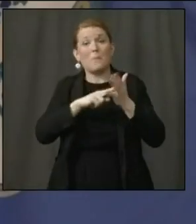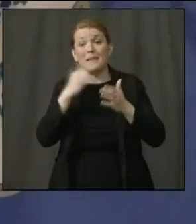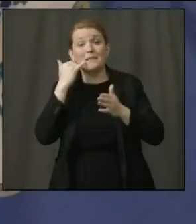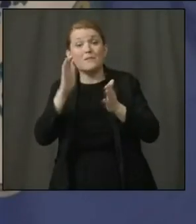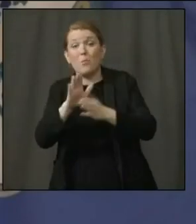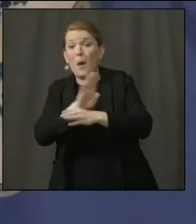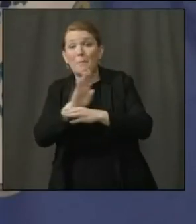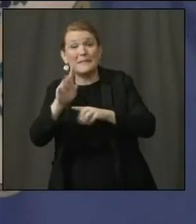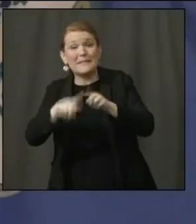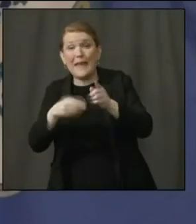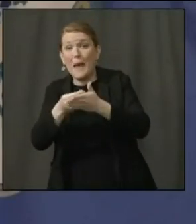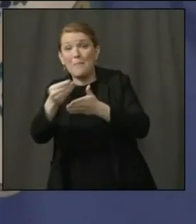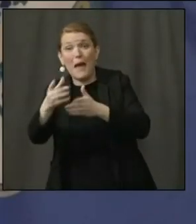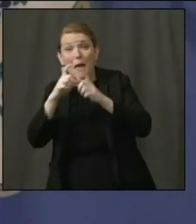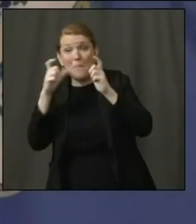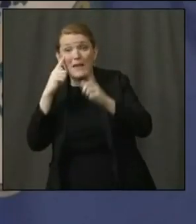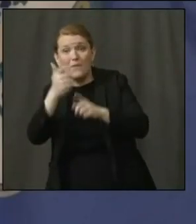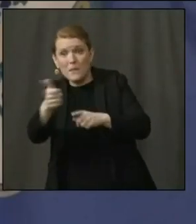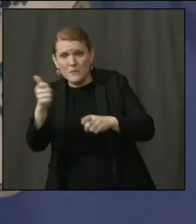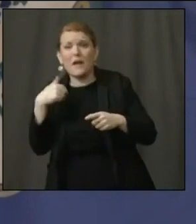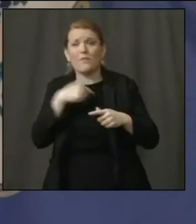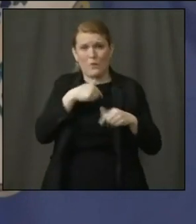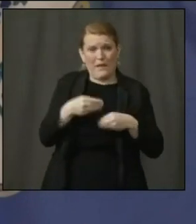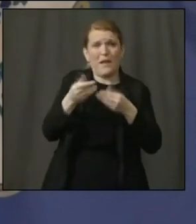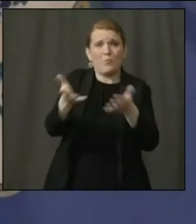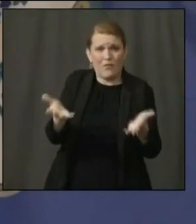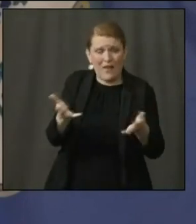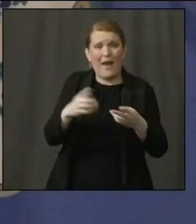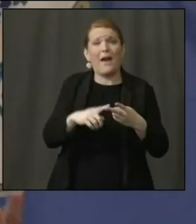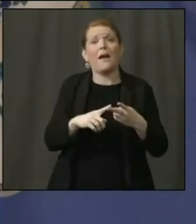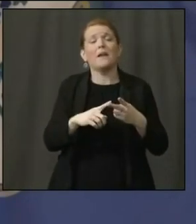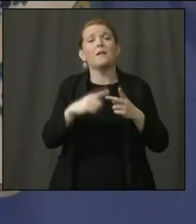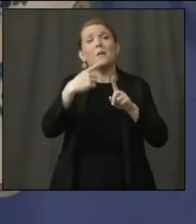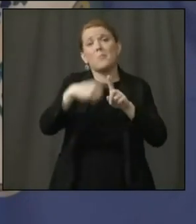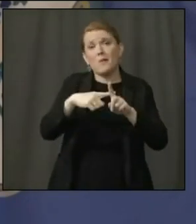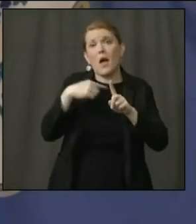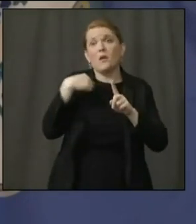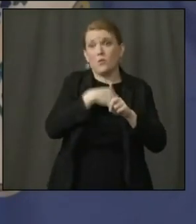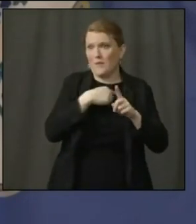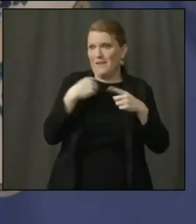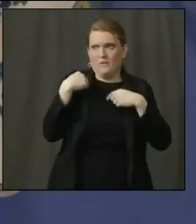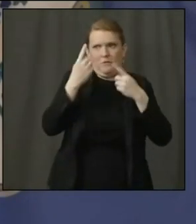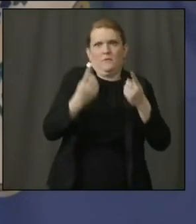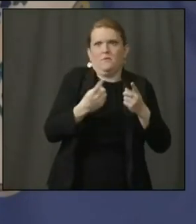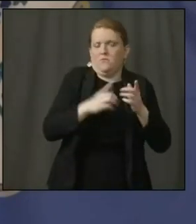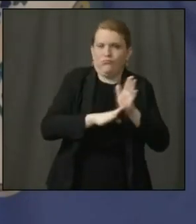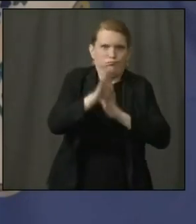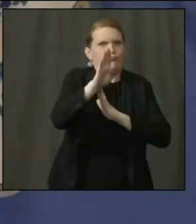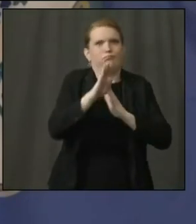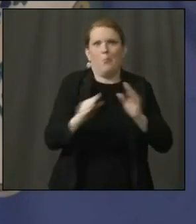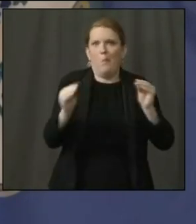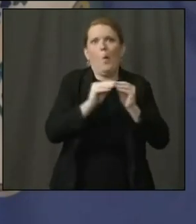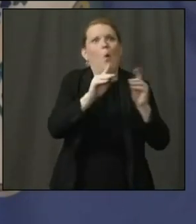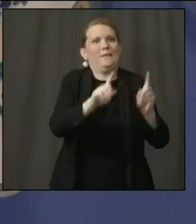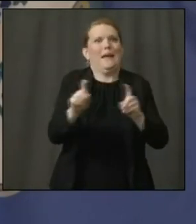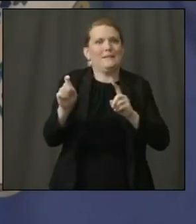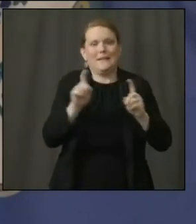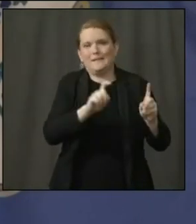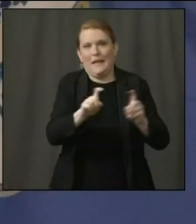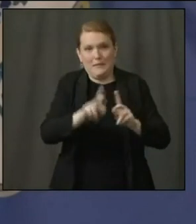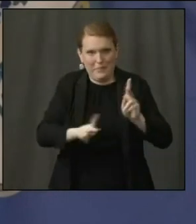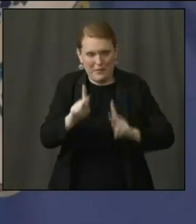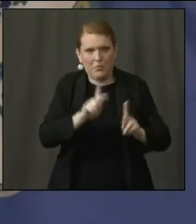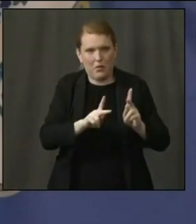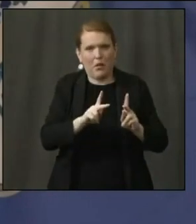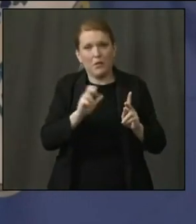have greatly ramped up our testing, so I'll have a little early intel in terms of where some of those flare-ups could be. And to be